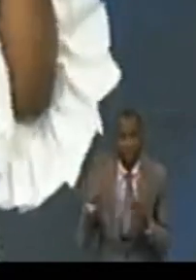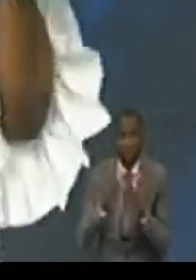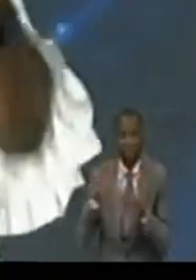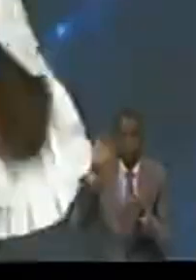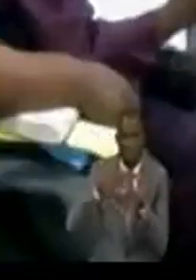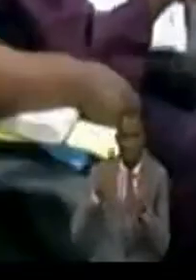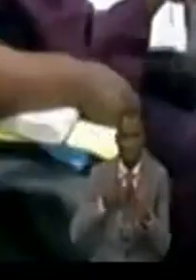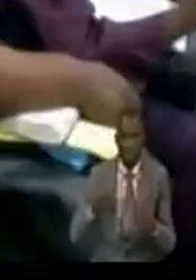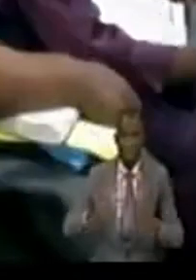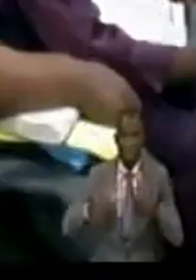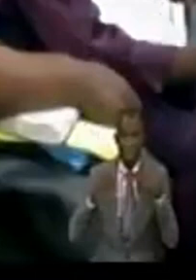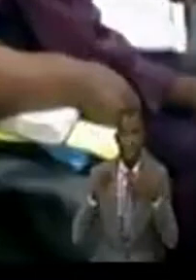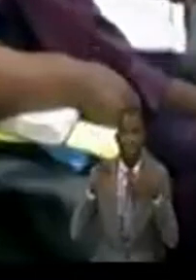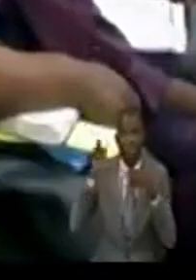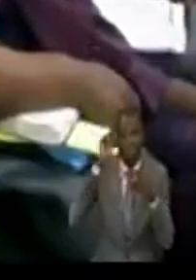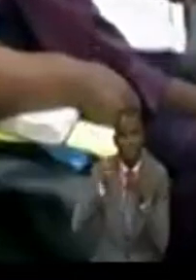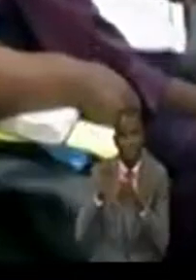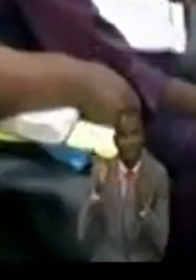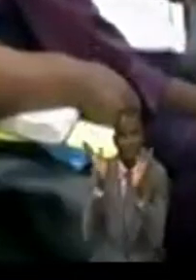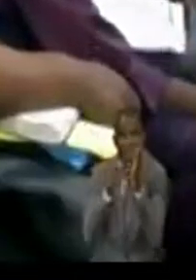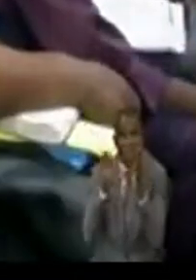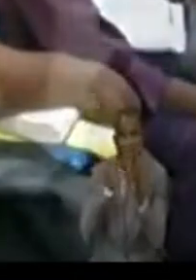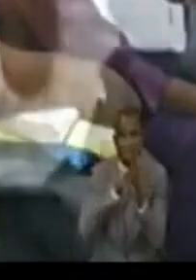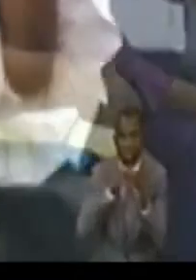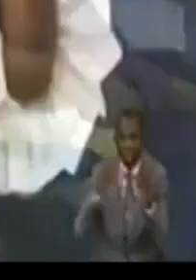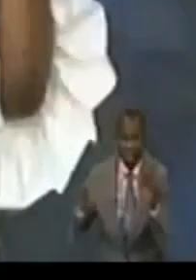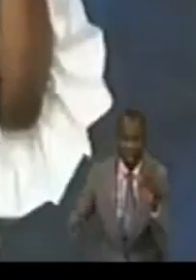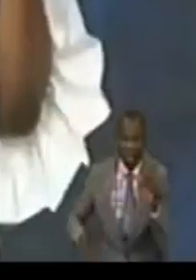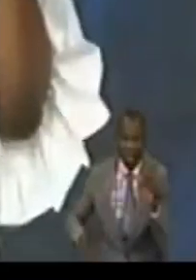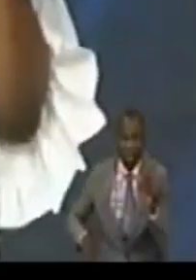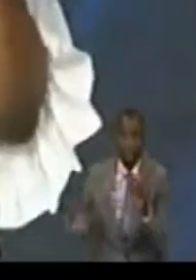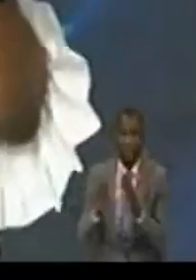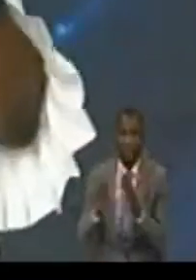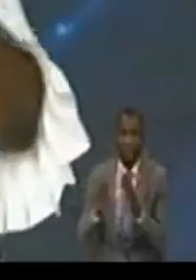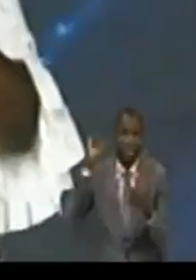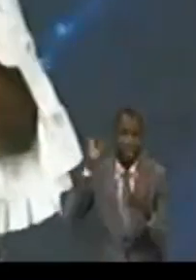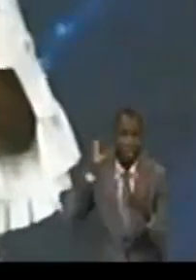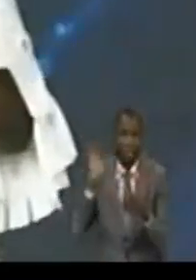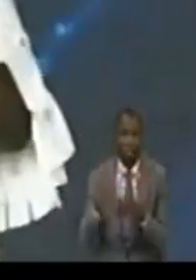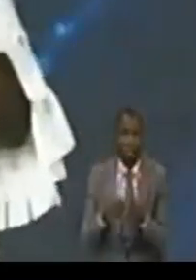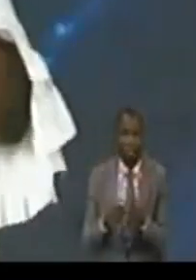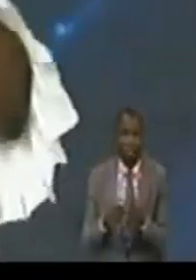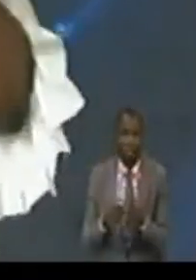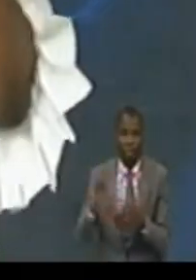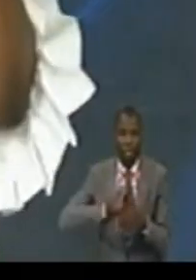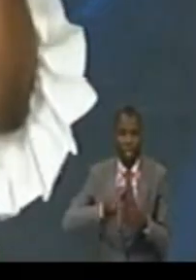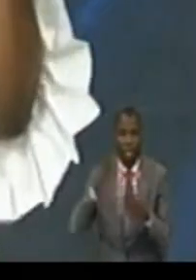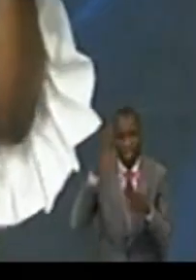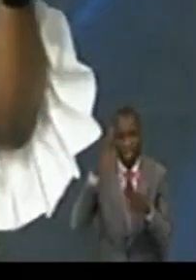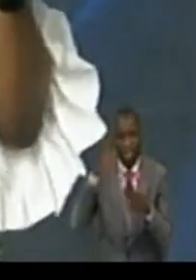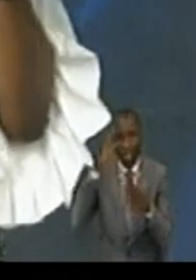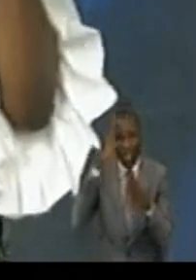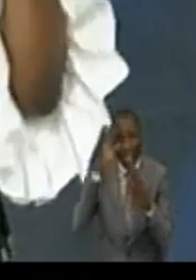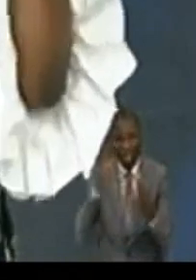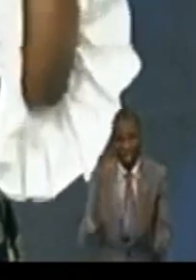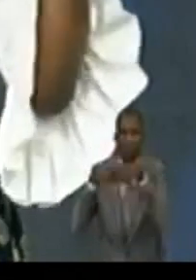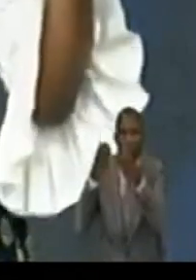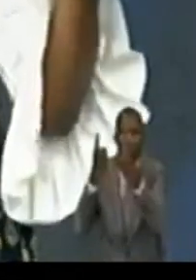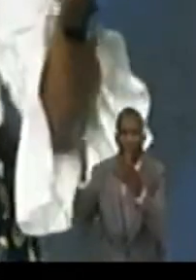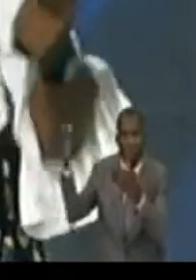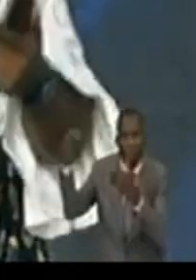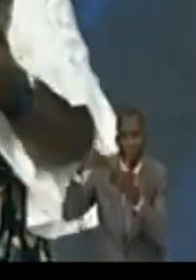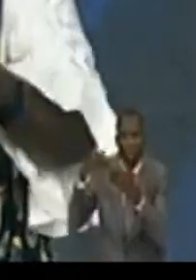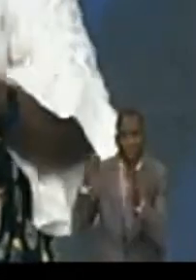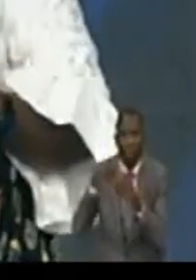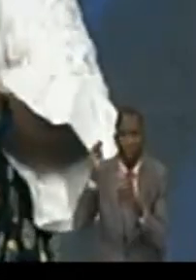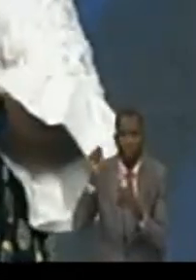living God. So yesterday, I decided to go back to the same hospital